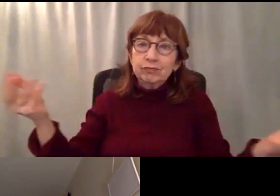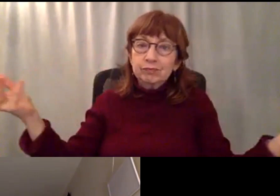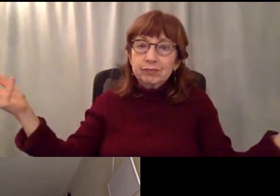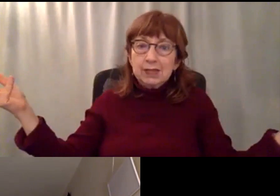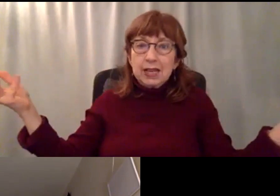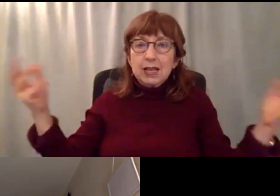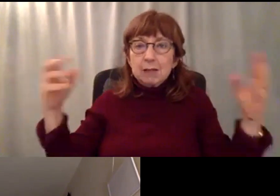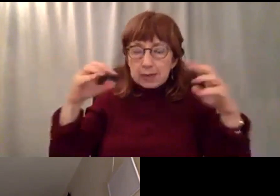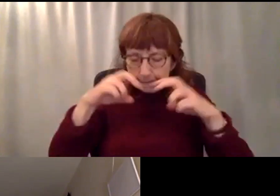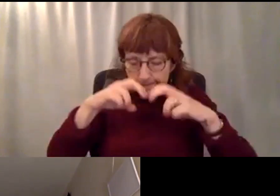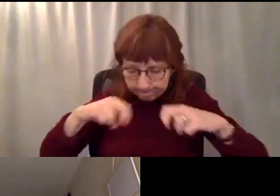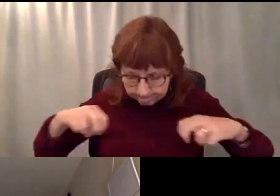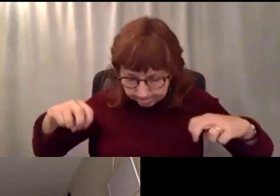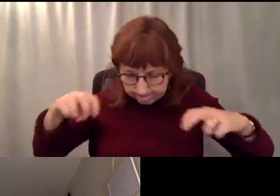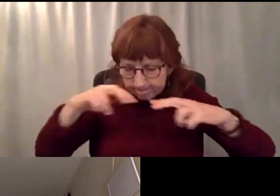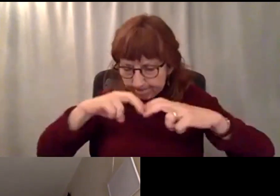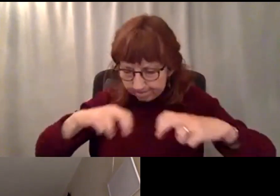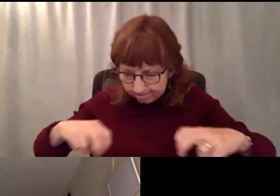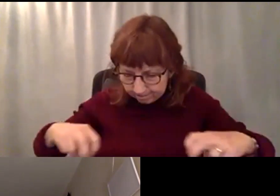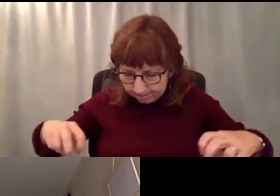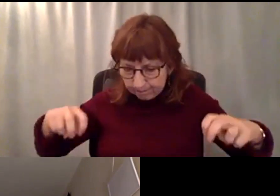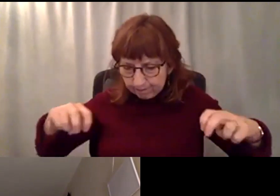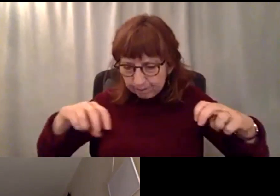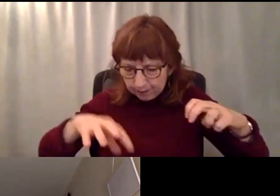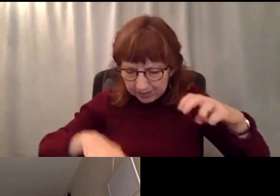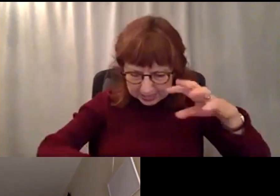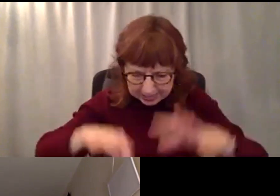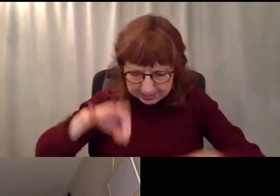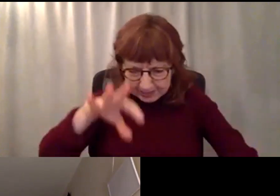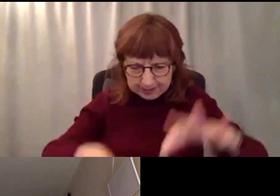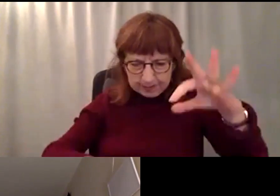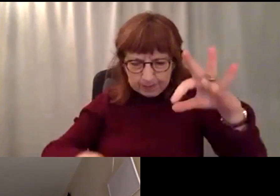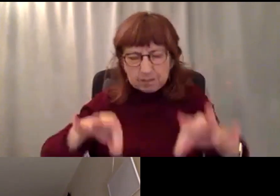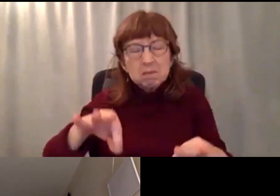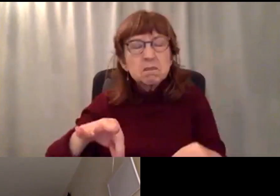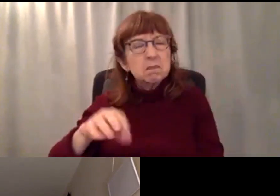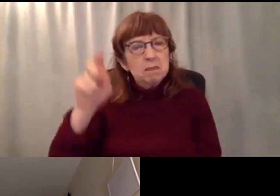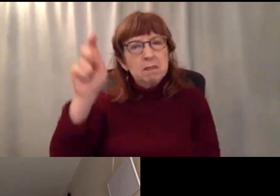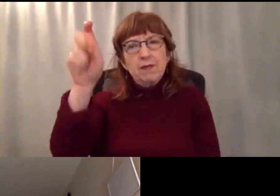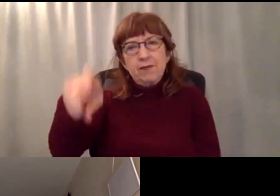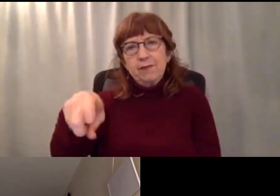Unearthing is something that is inevitable, and